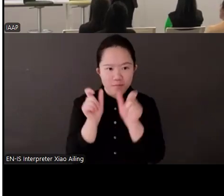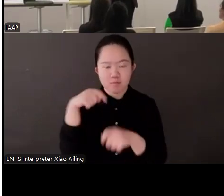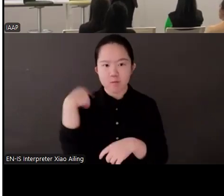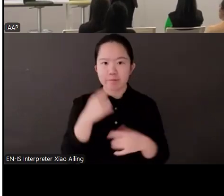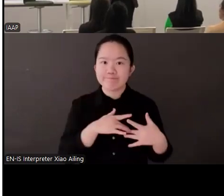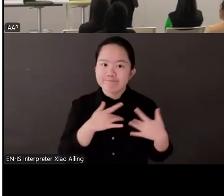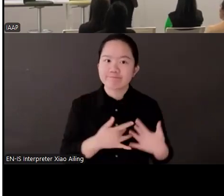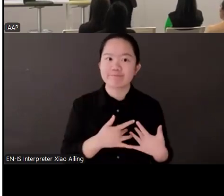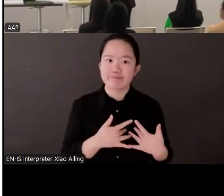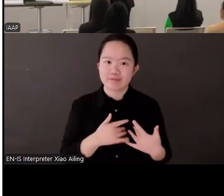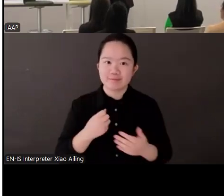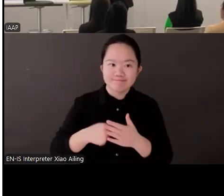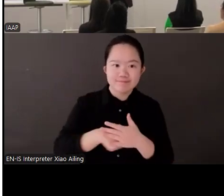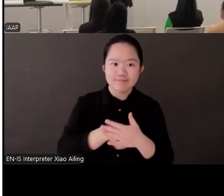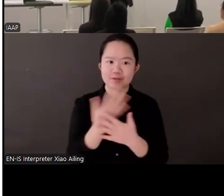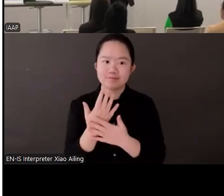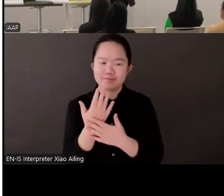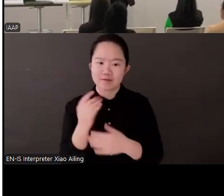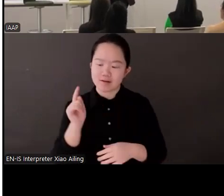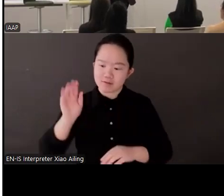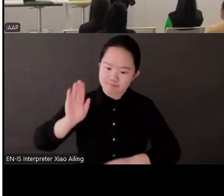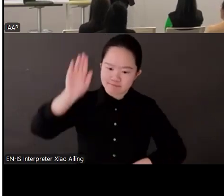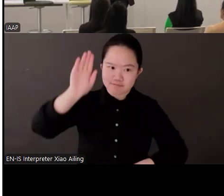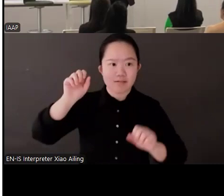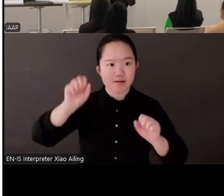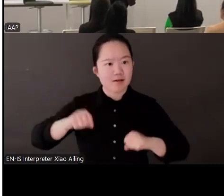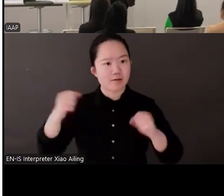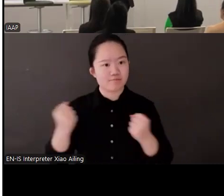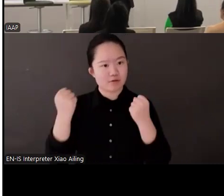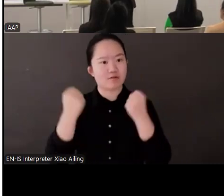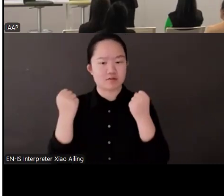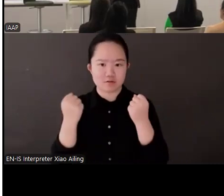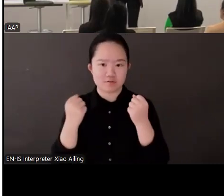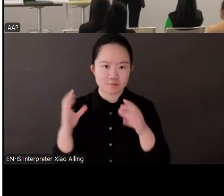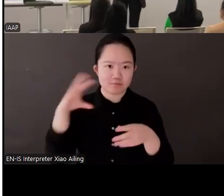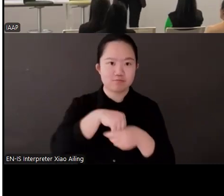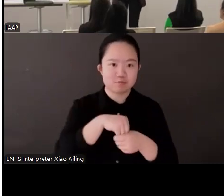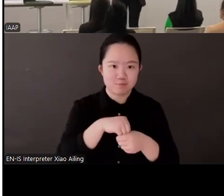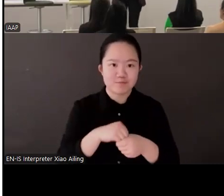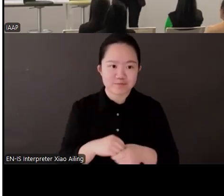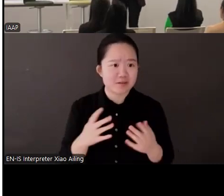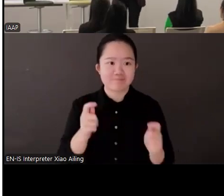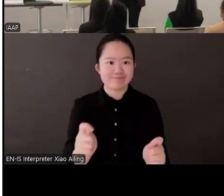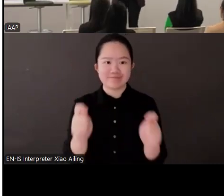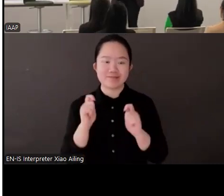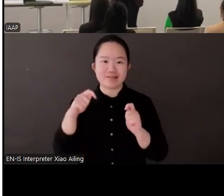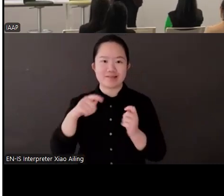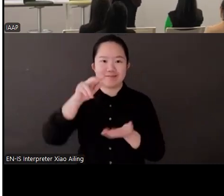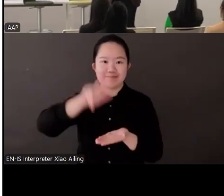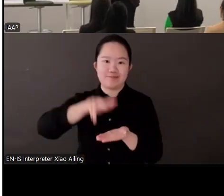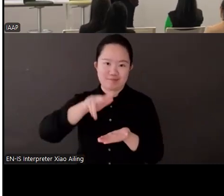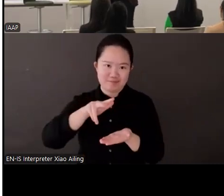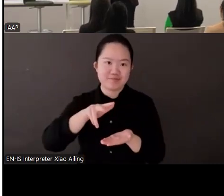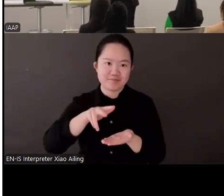doing videos or text or whatever. So if you feel strongly about this, please look this up. We are also looking